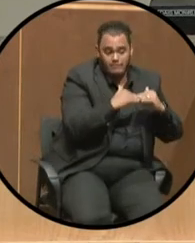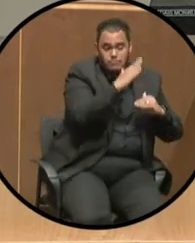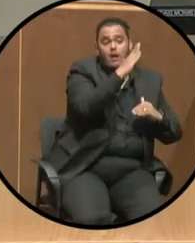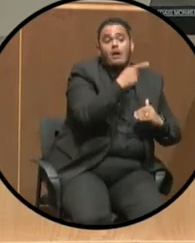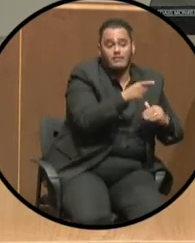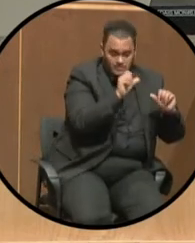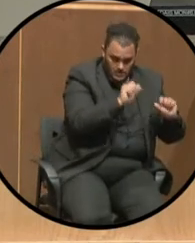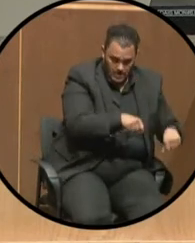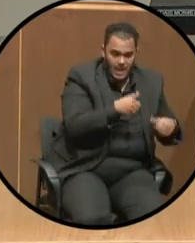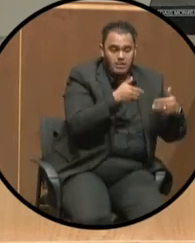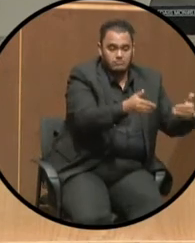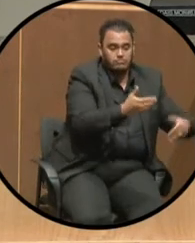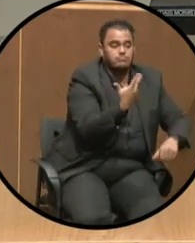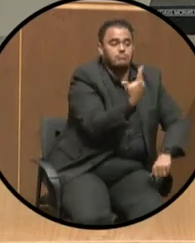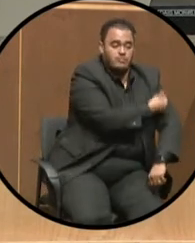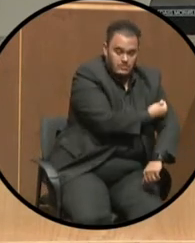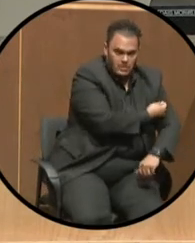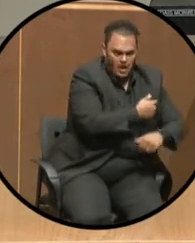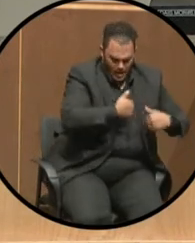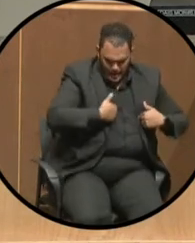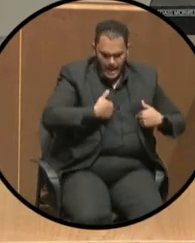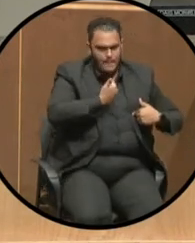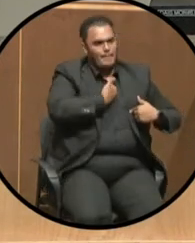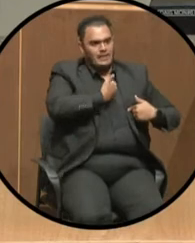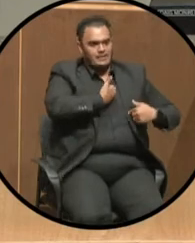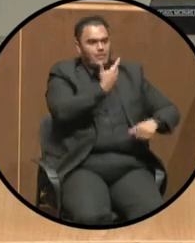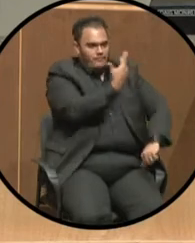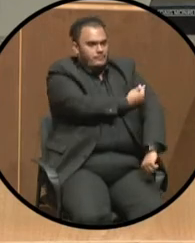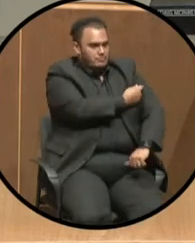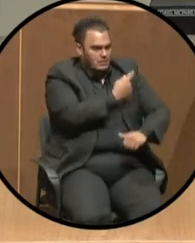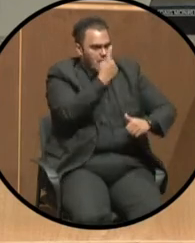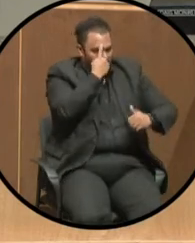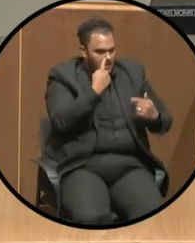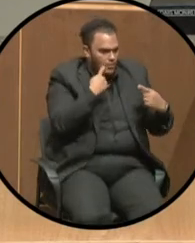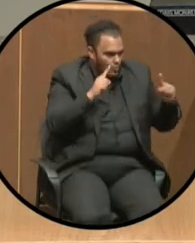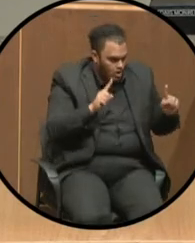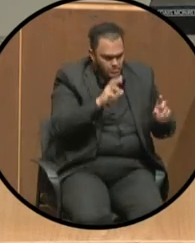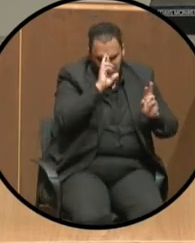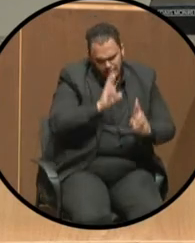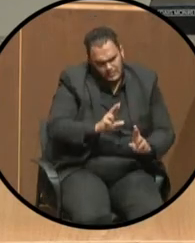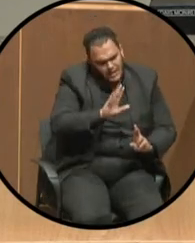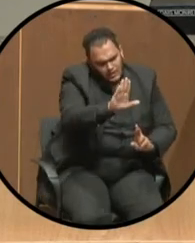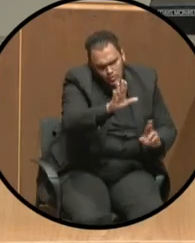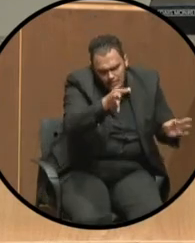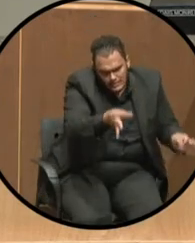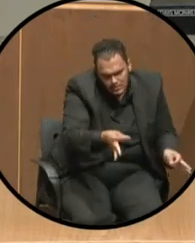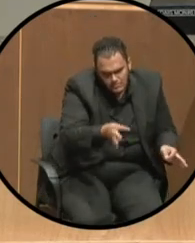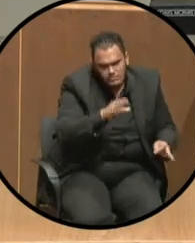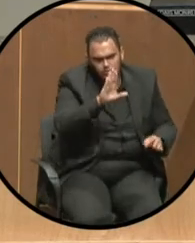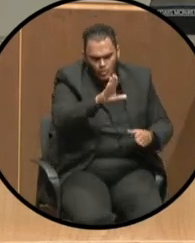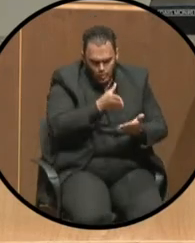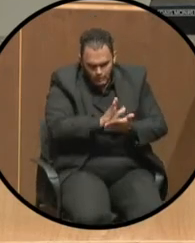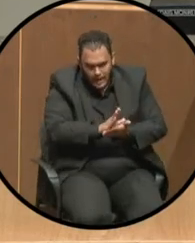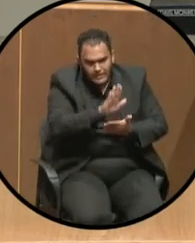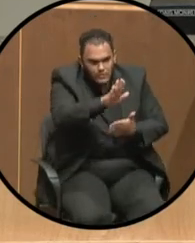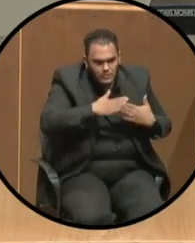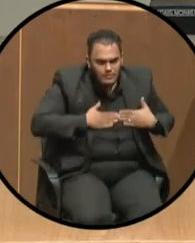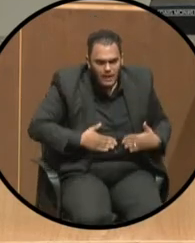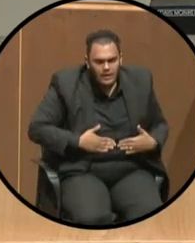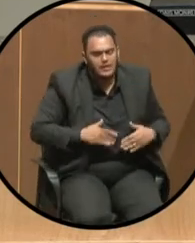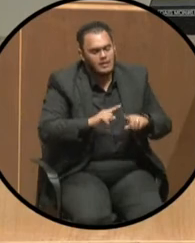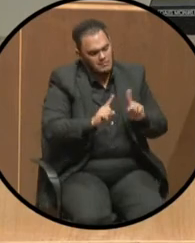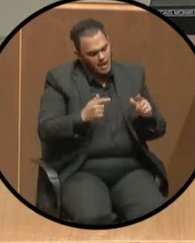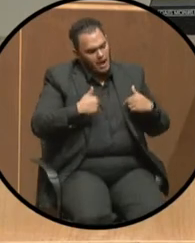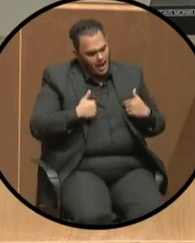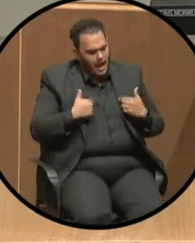I believe that the vaccine works. I also respect everybody's right to choose what is best for them and their body. But I did, because I felt like that was